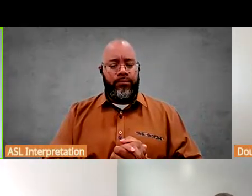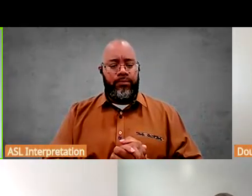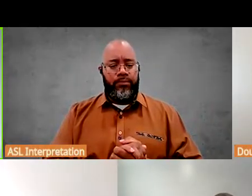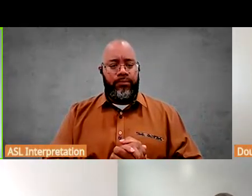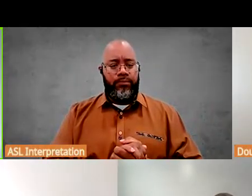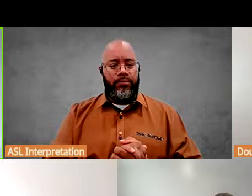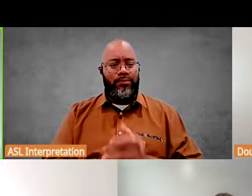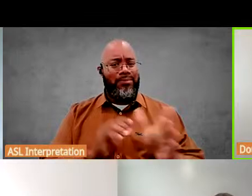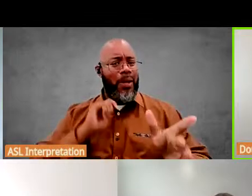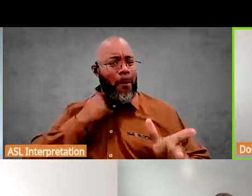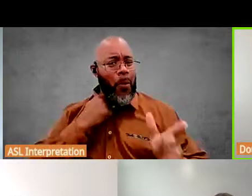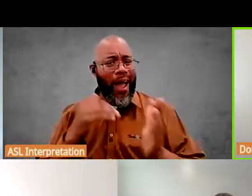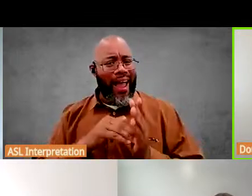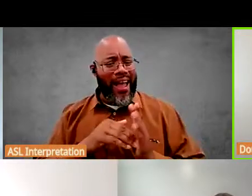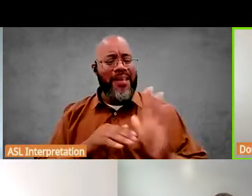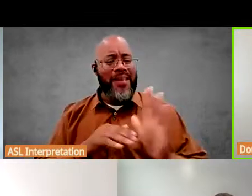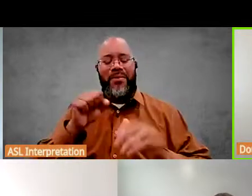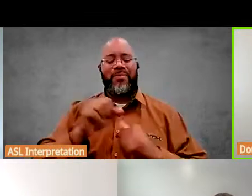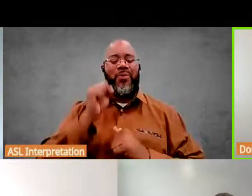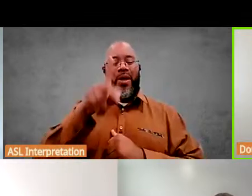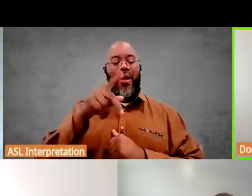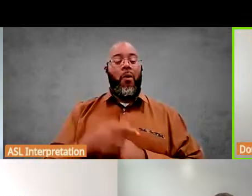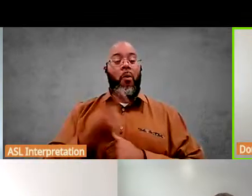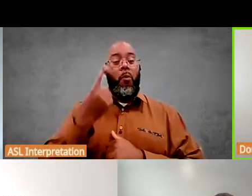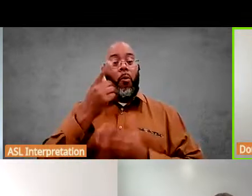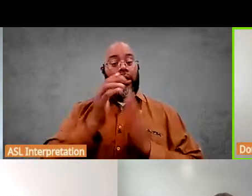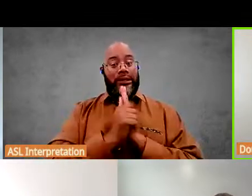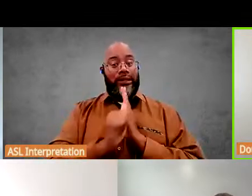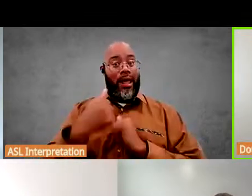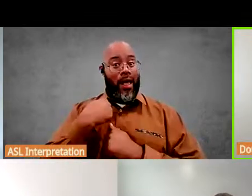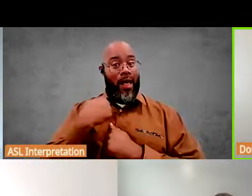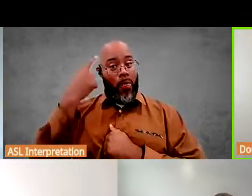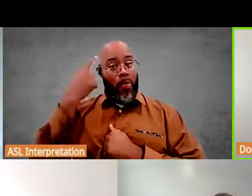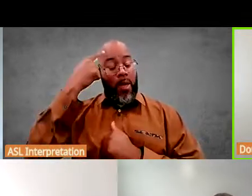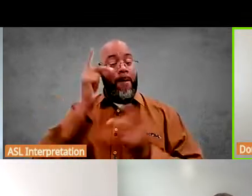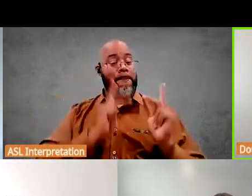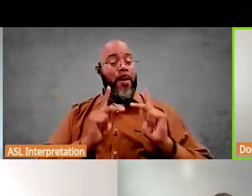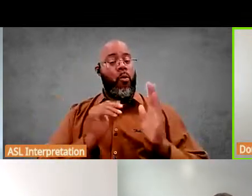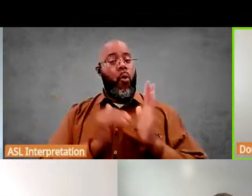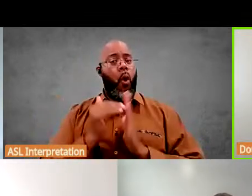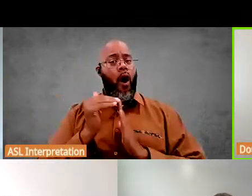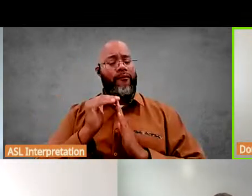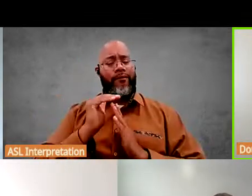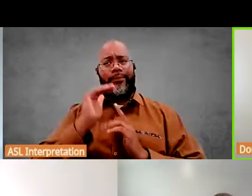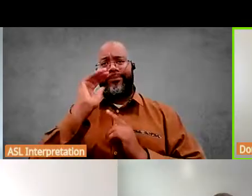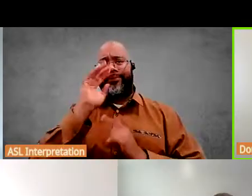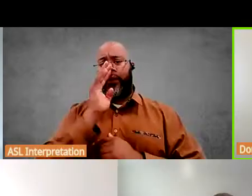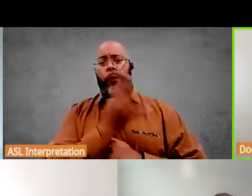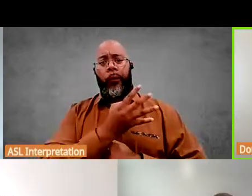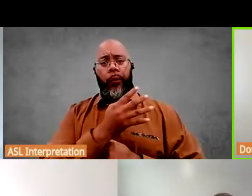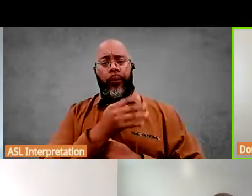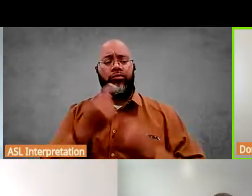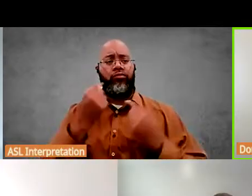Oh, you're muted. Yeah. Okay. One skill I think people often overlook while